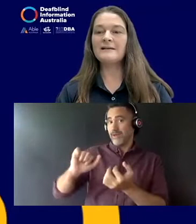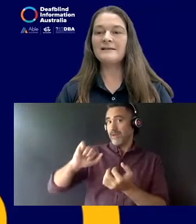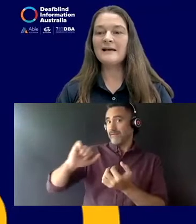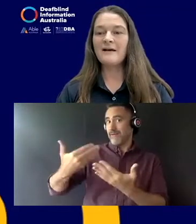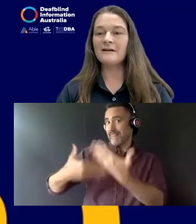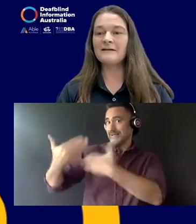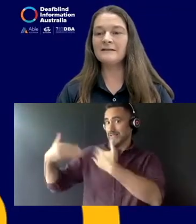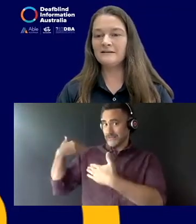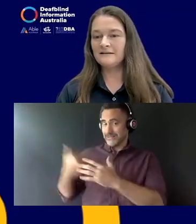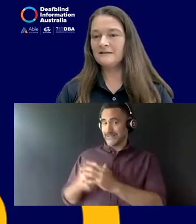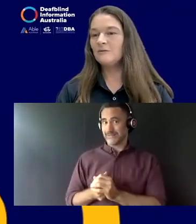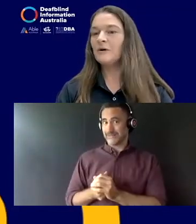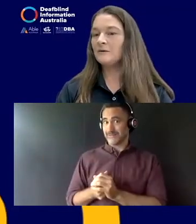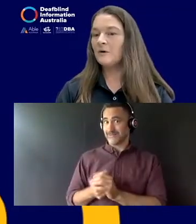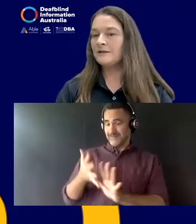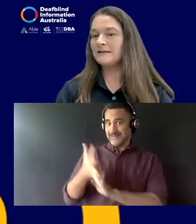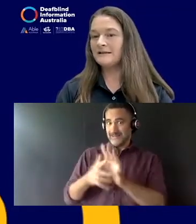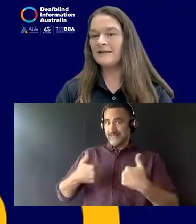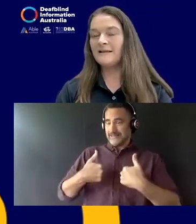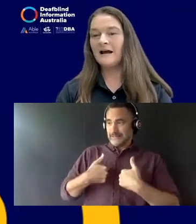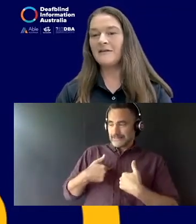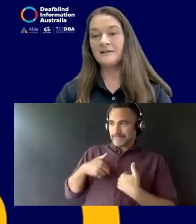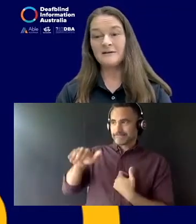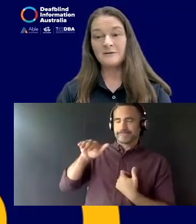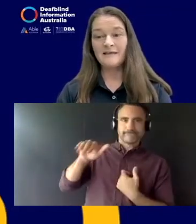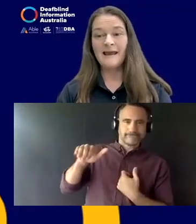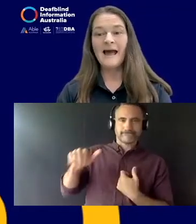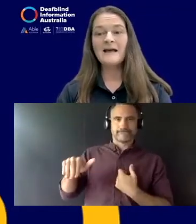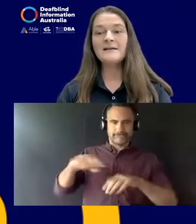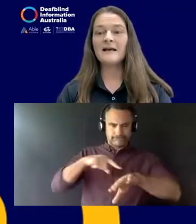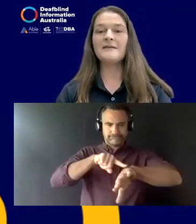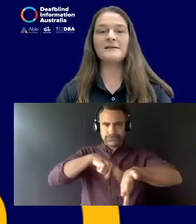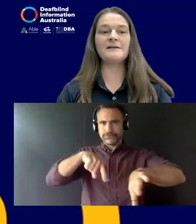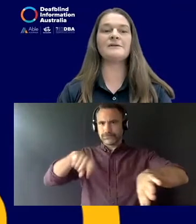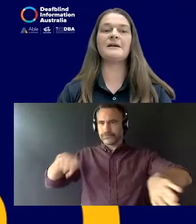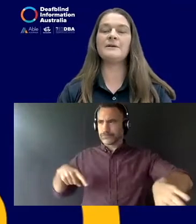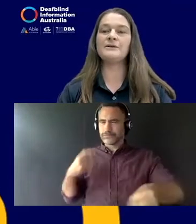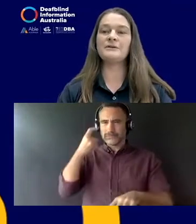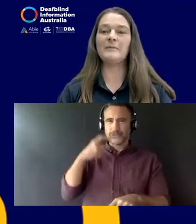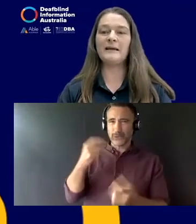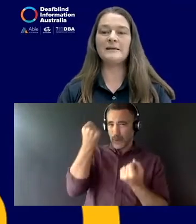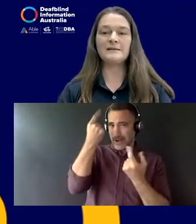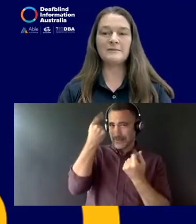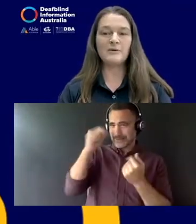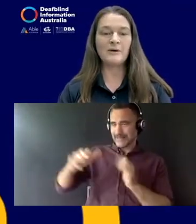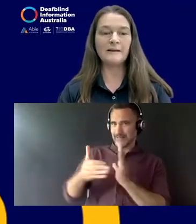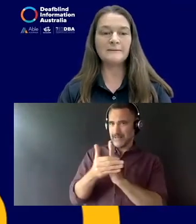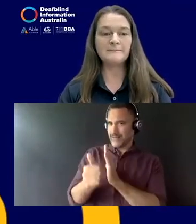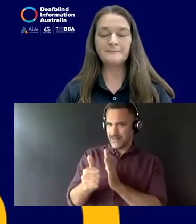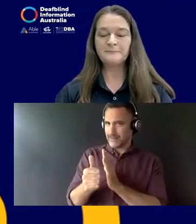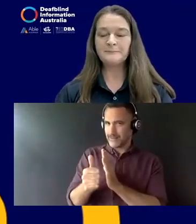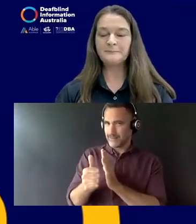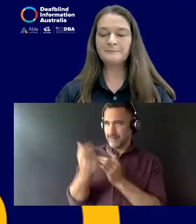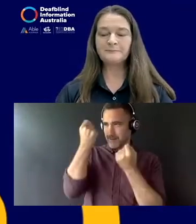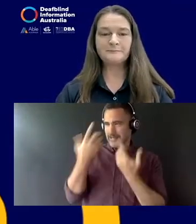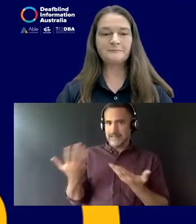to discover what it was, the skills that they had and the skills that we should be supporting.